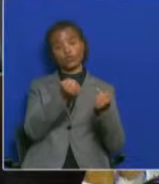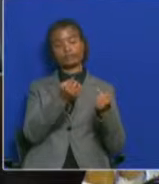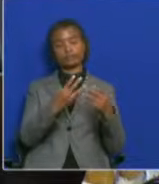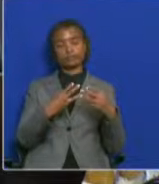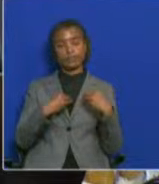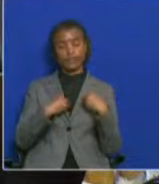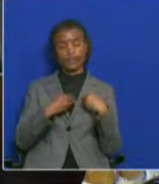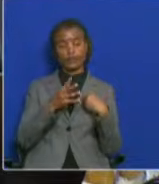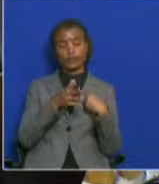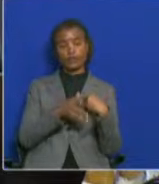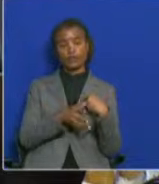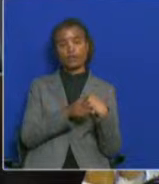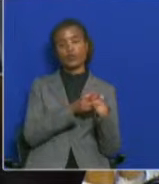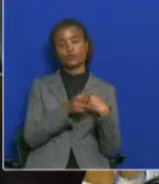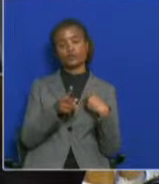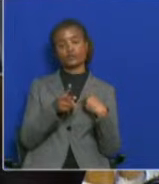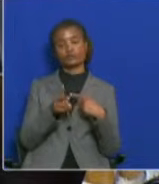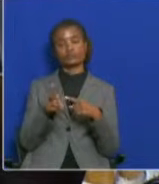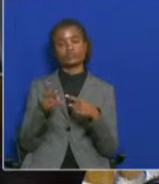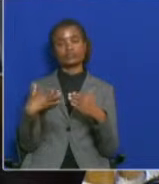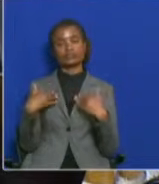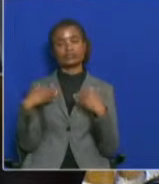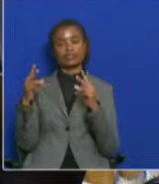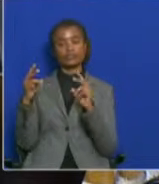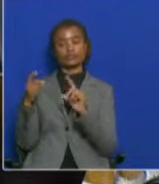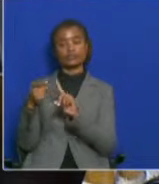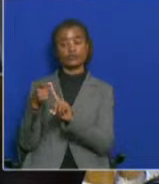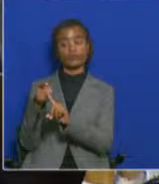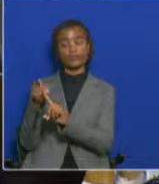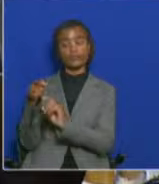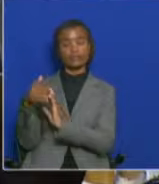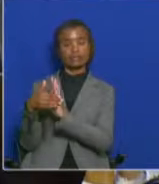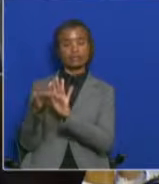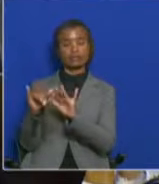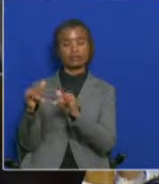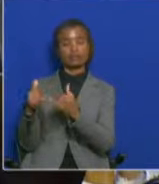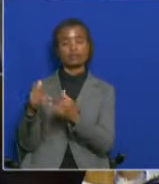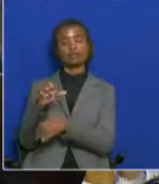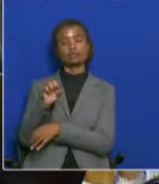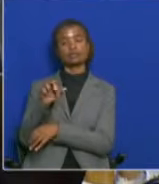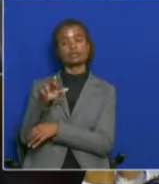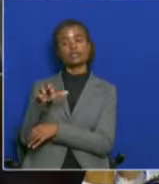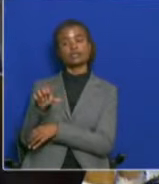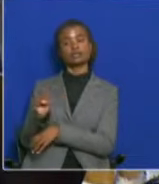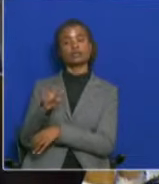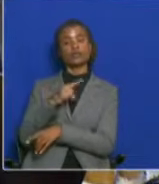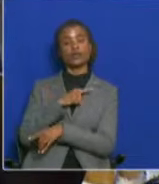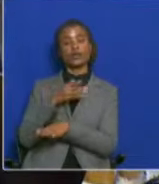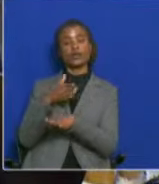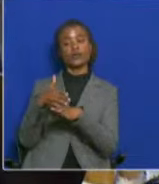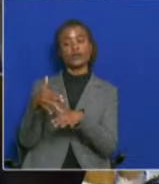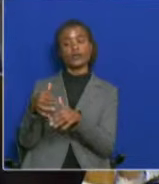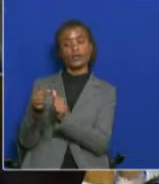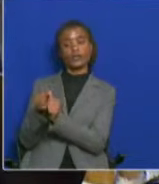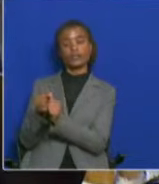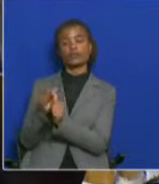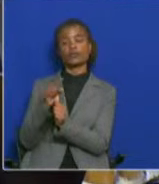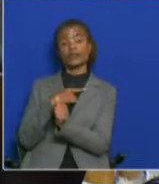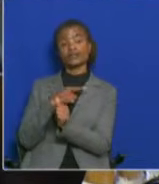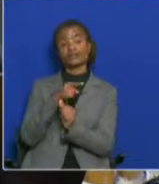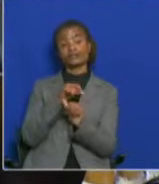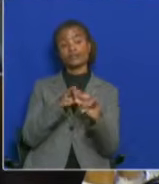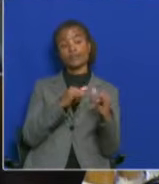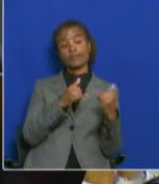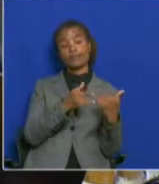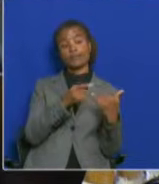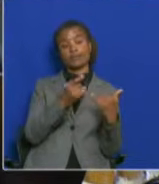by SARS, relying on the fact that it has cooperated with SARS, disclosed its wrongdoings of the past, did